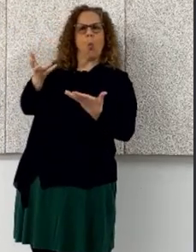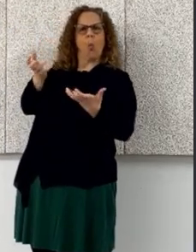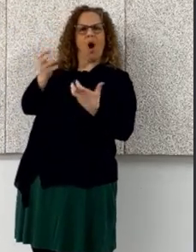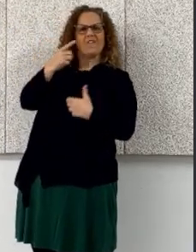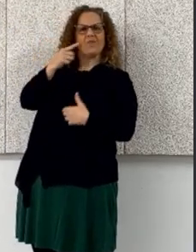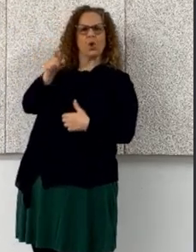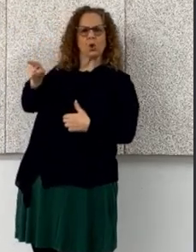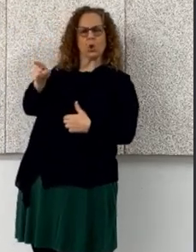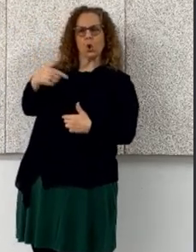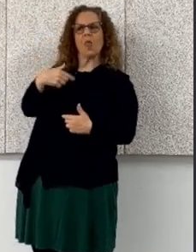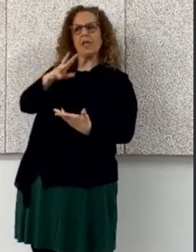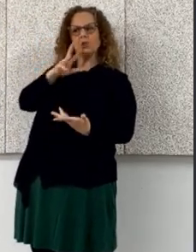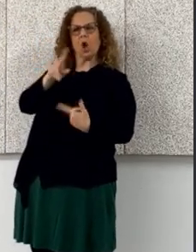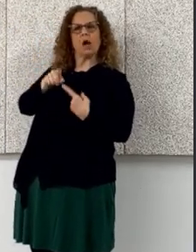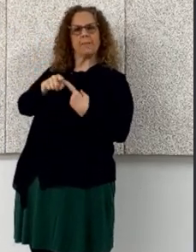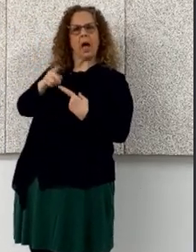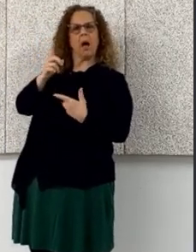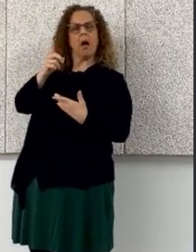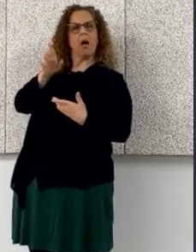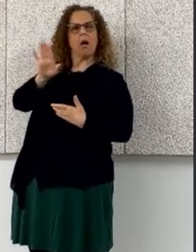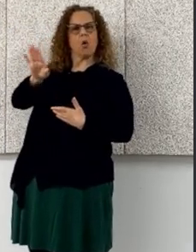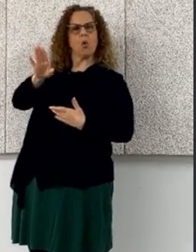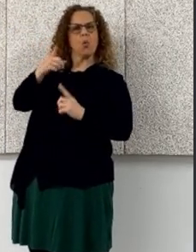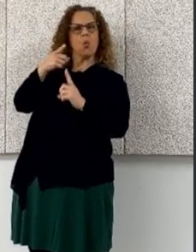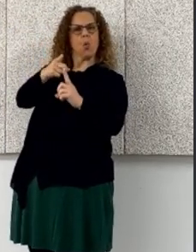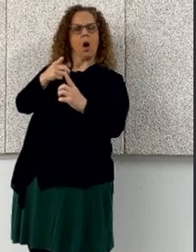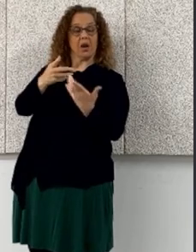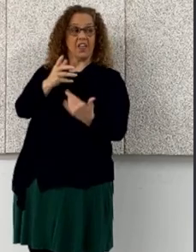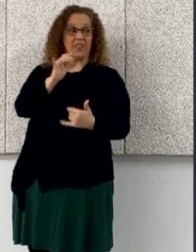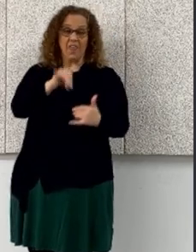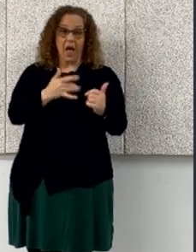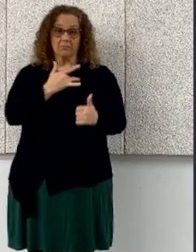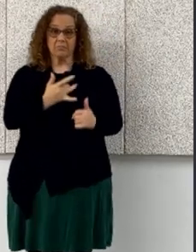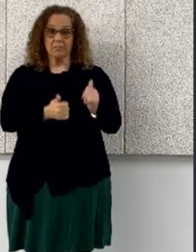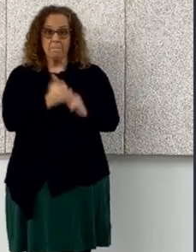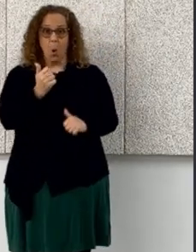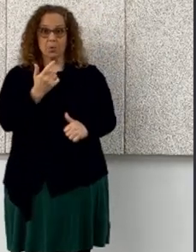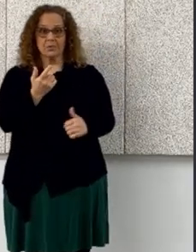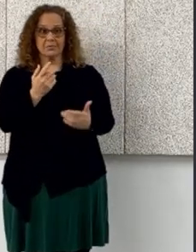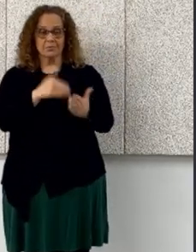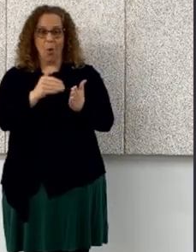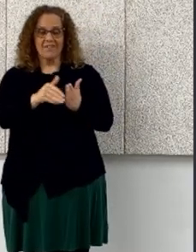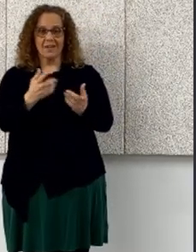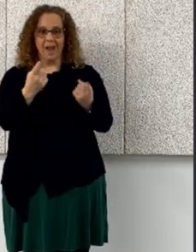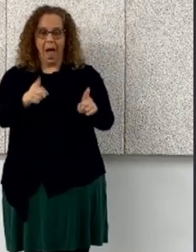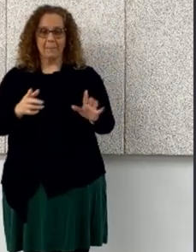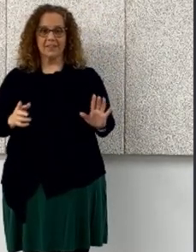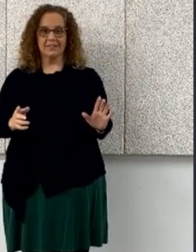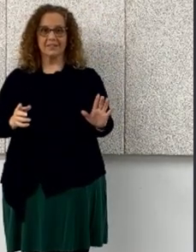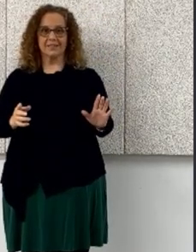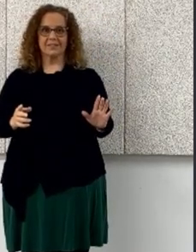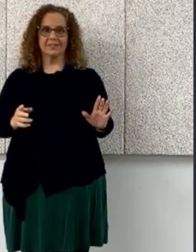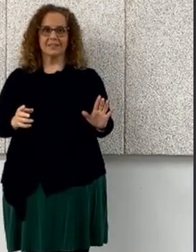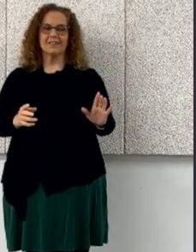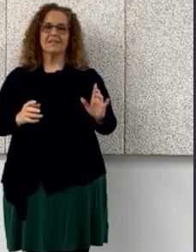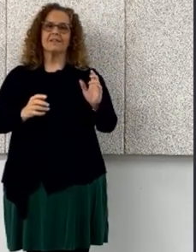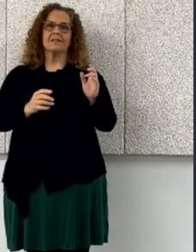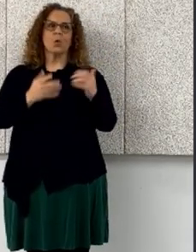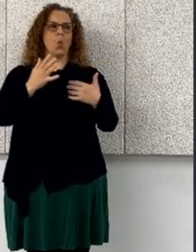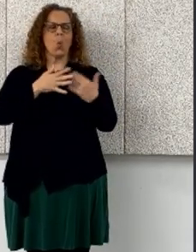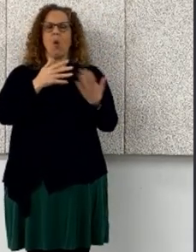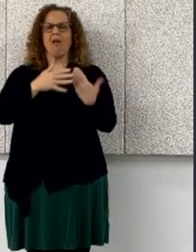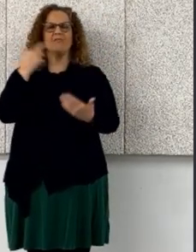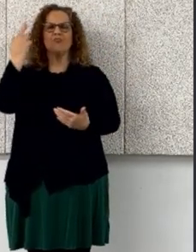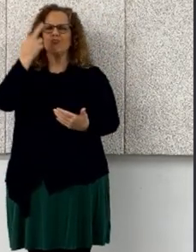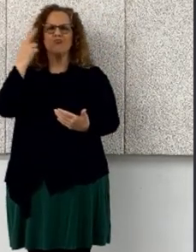your yes. Most of the time, that is what has happened. And on the off chance where someone has like stuck to their constraint for whatever